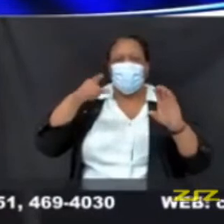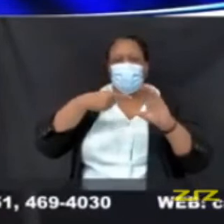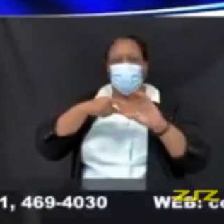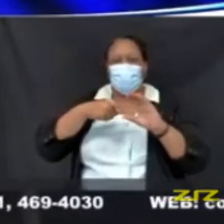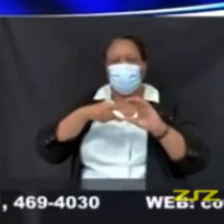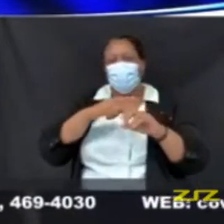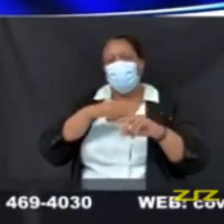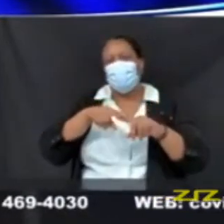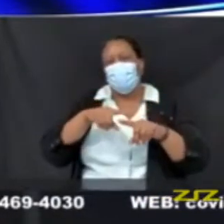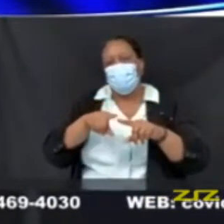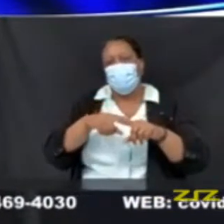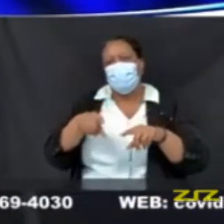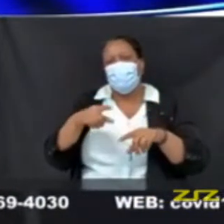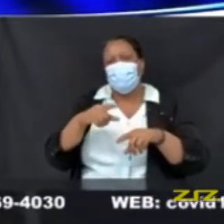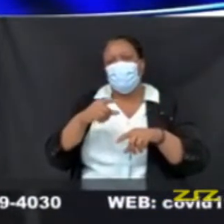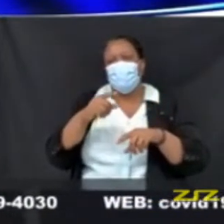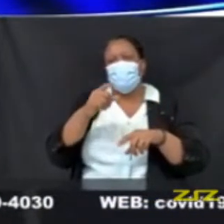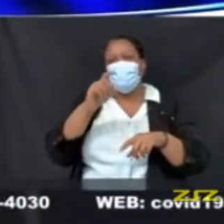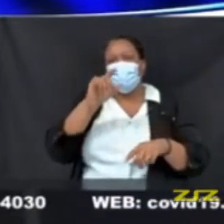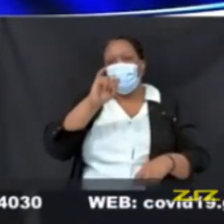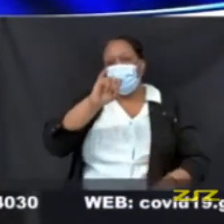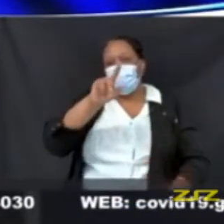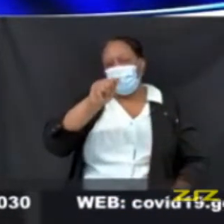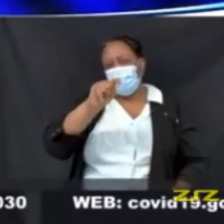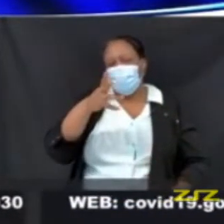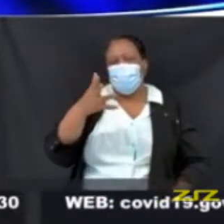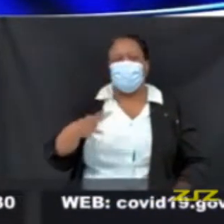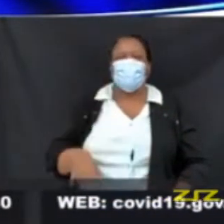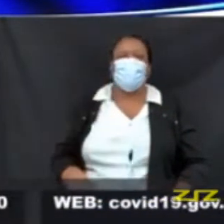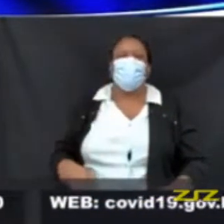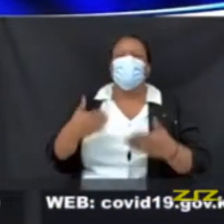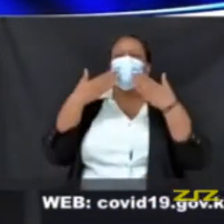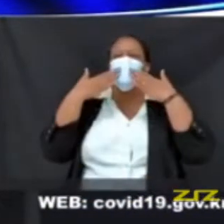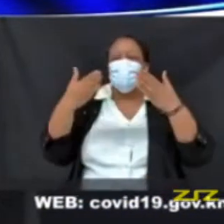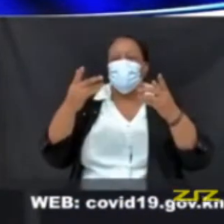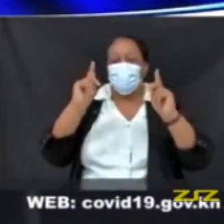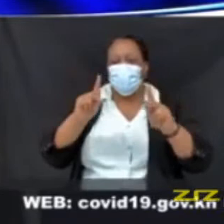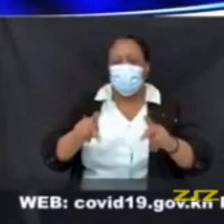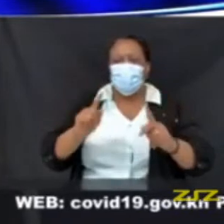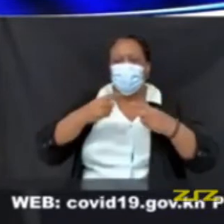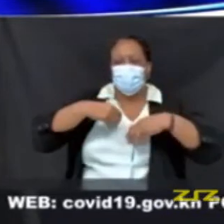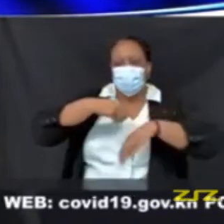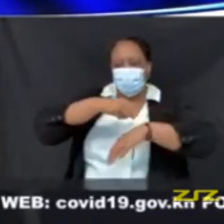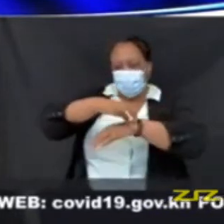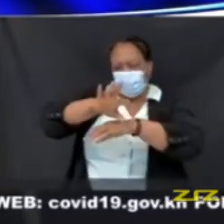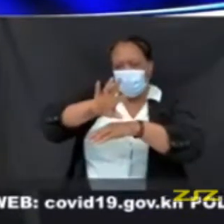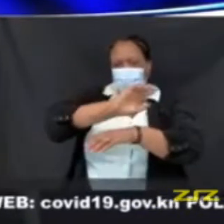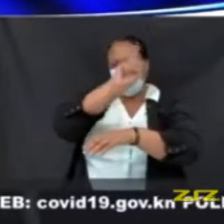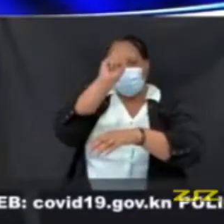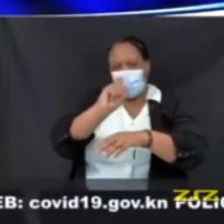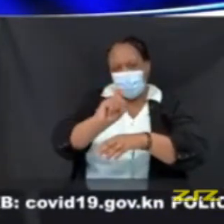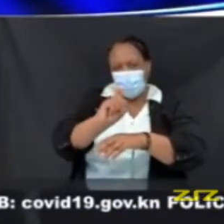you to those persons who send in their questions, to our viewers, and dedicated